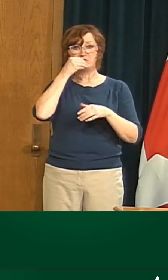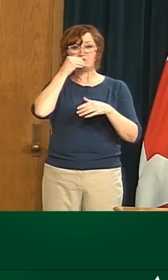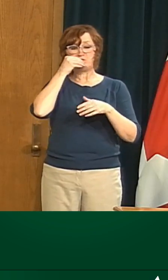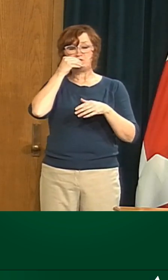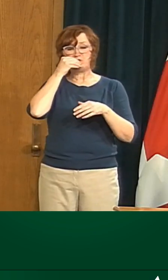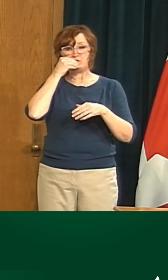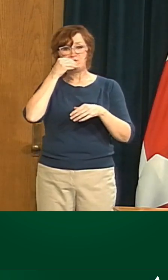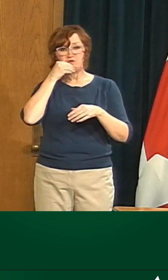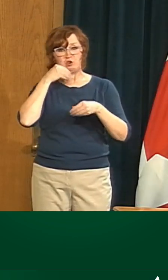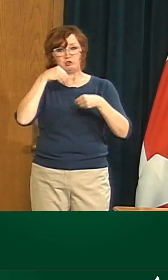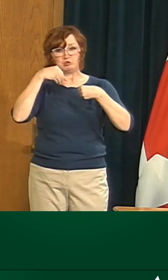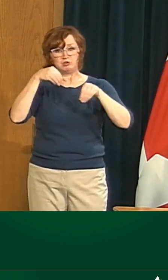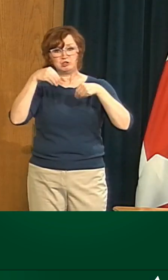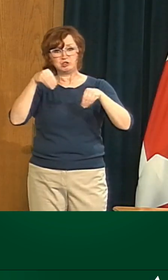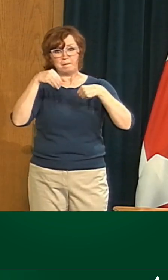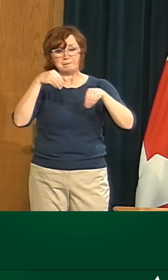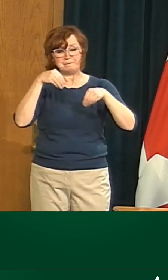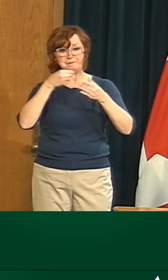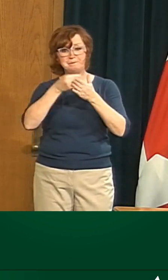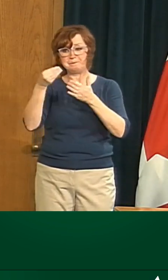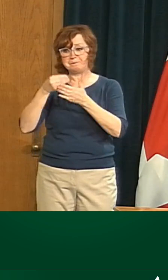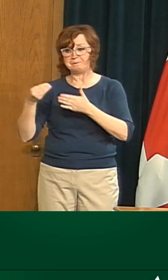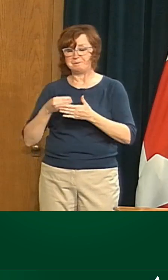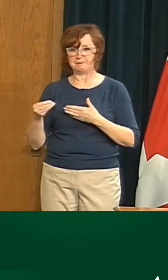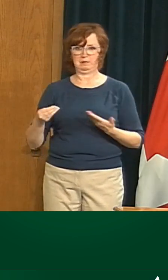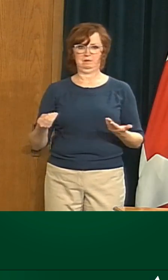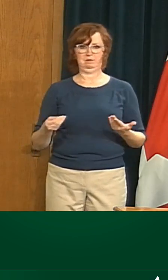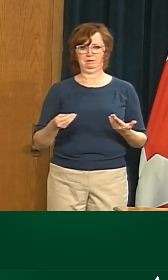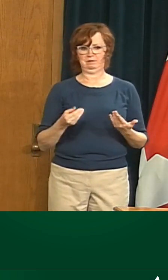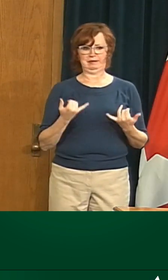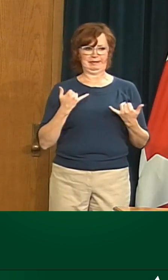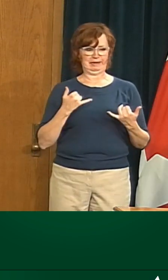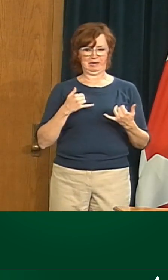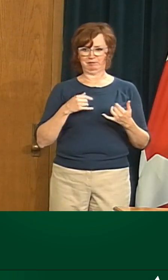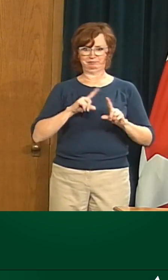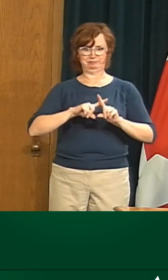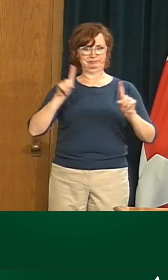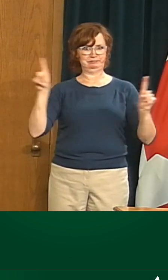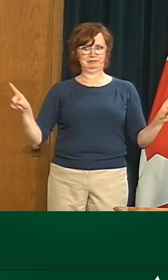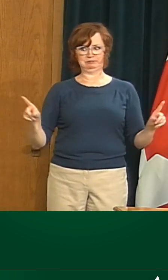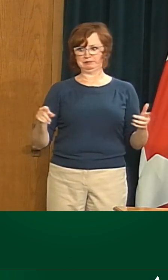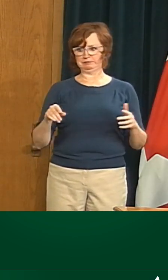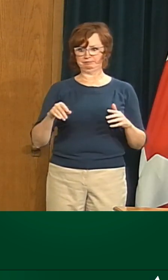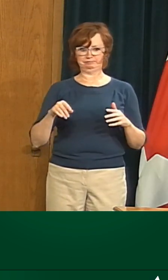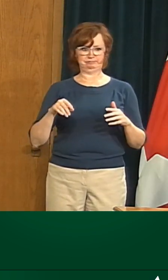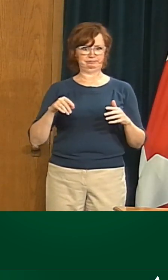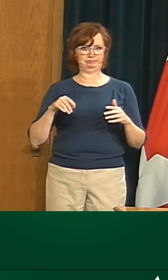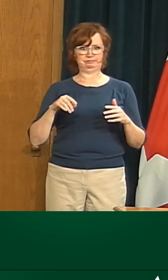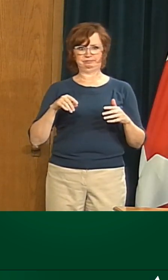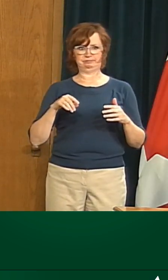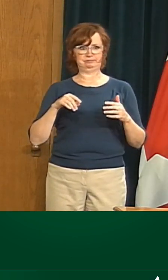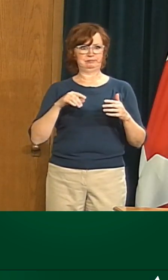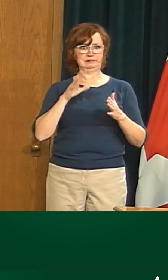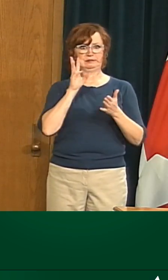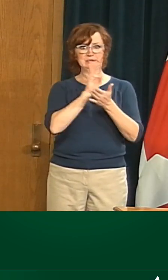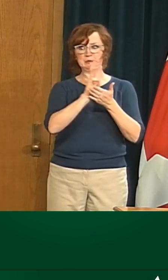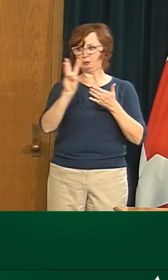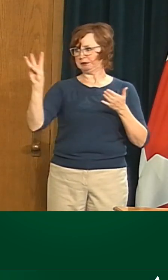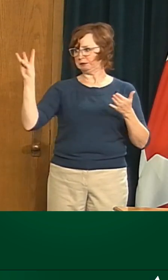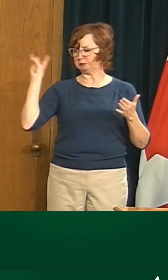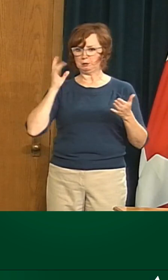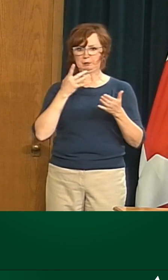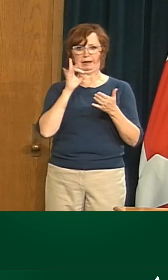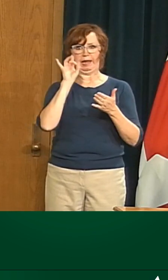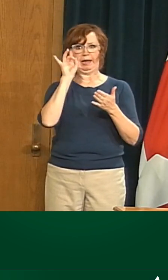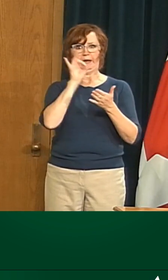Canada, but in Saskatchewan, it's a very different experience than it was 6 or 8 weeks ago. And we expect that experience to be replicated in any other